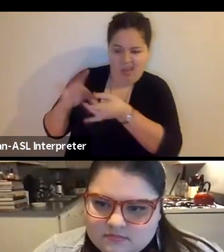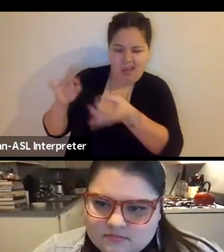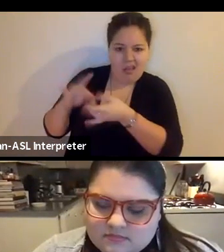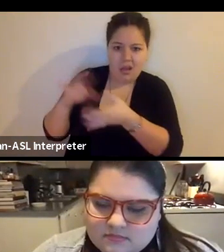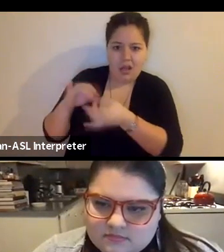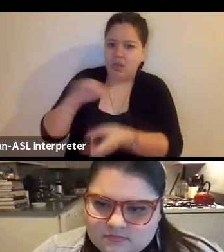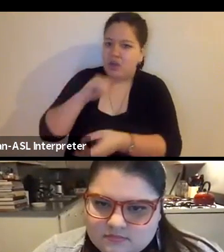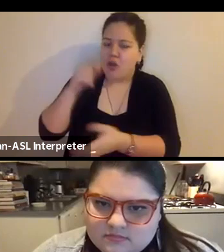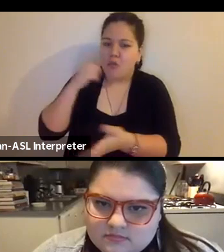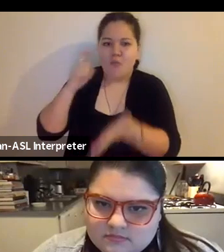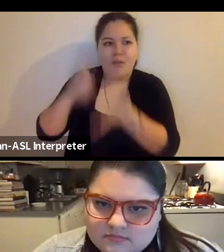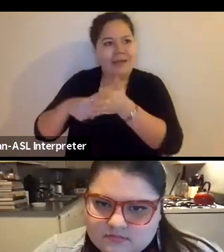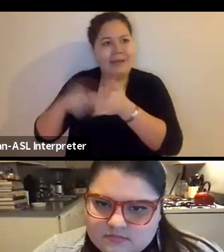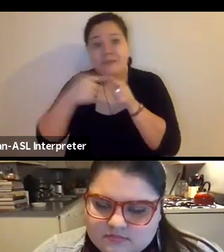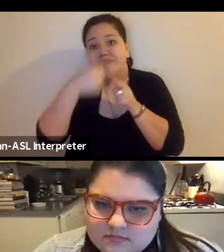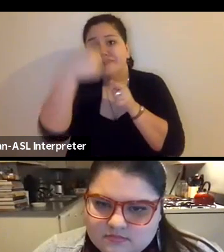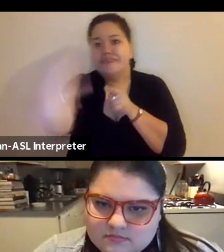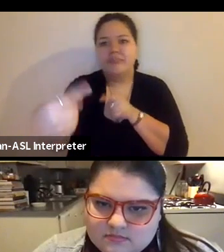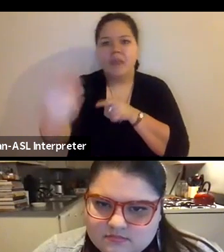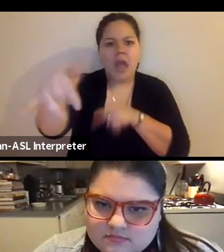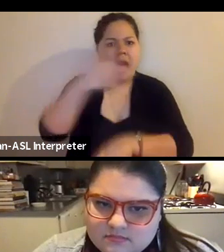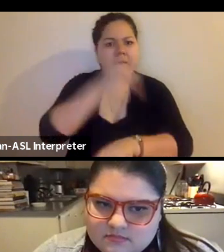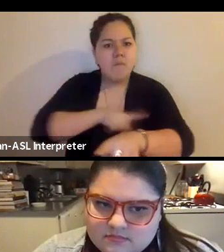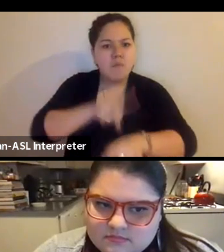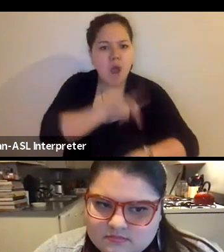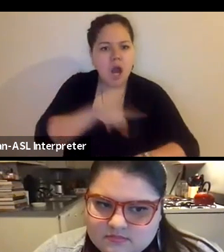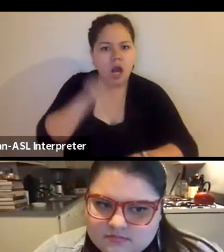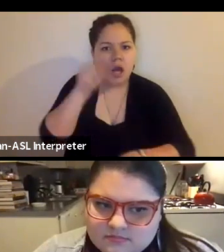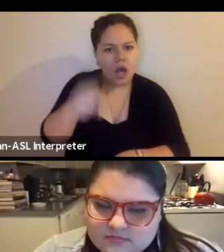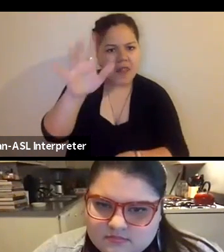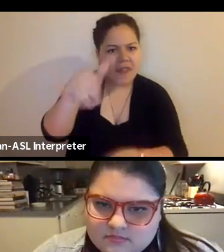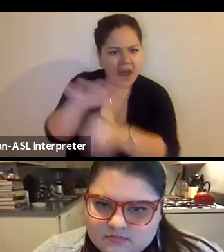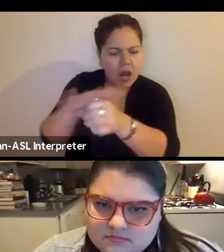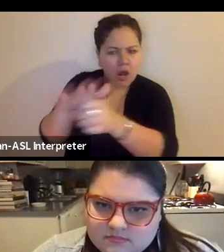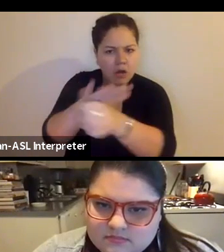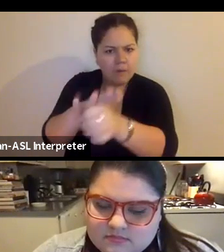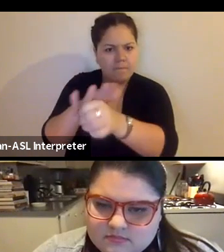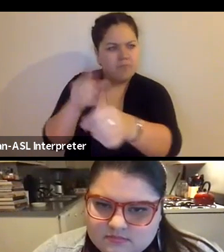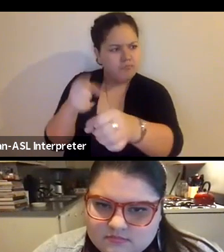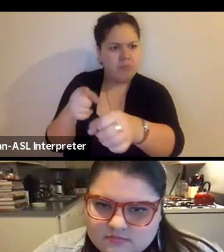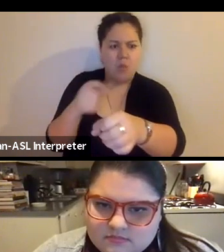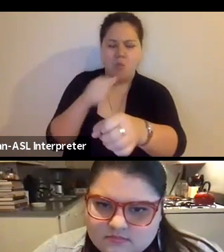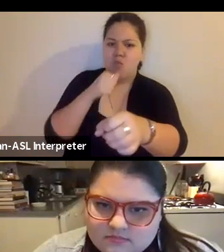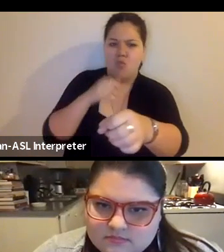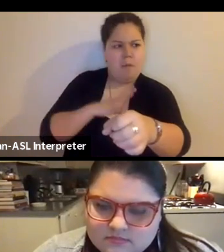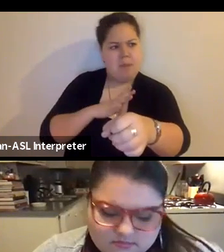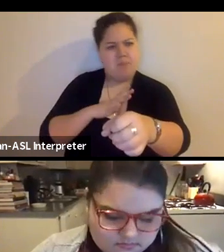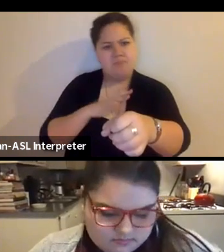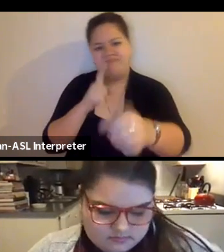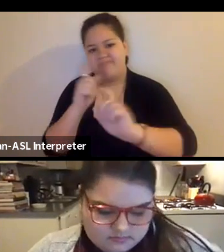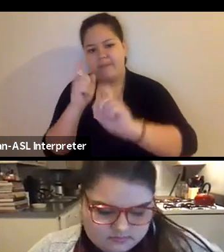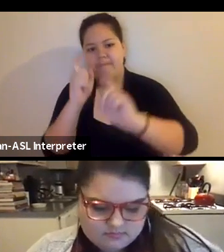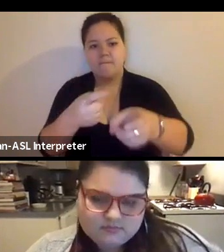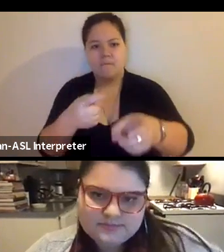across the street was a park, and that park had been given to this woman. Her last